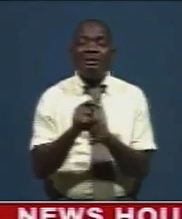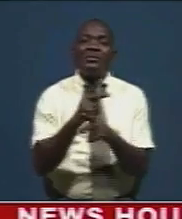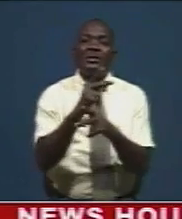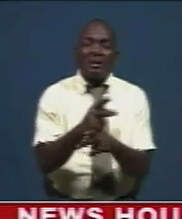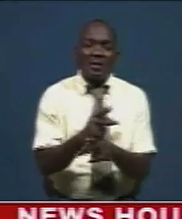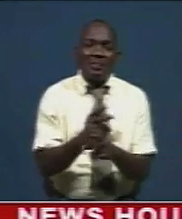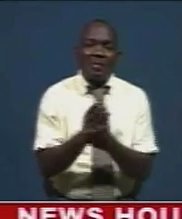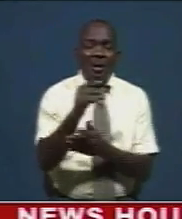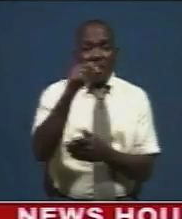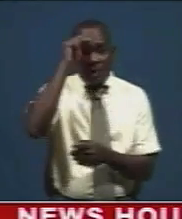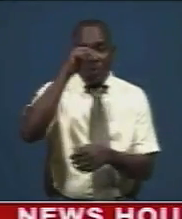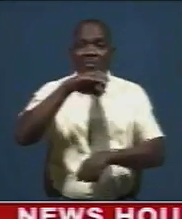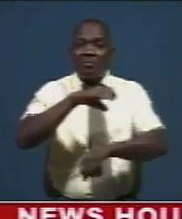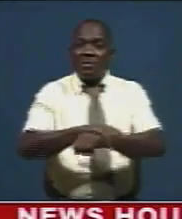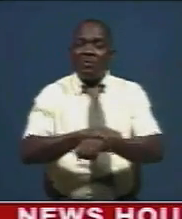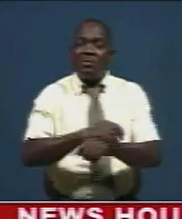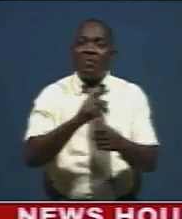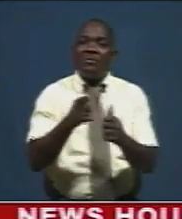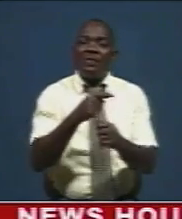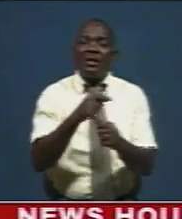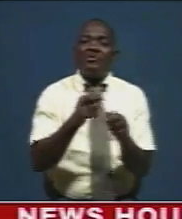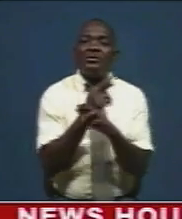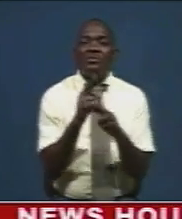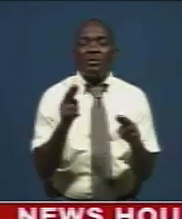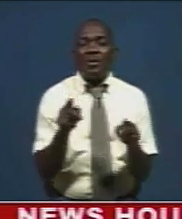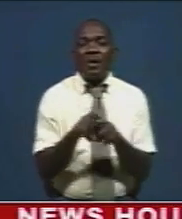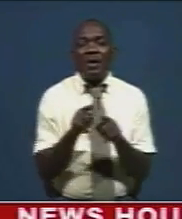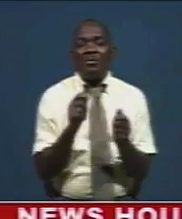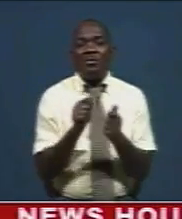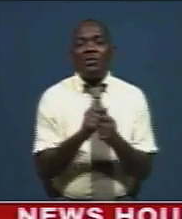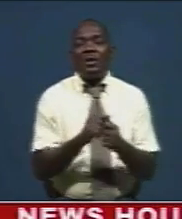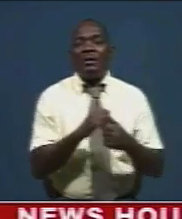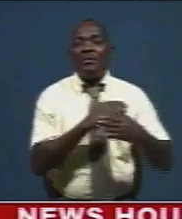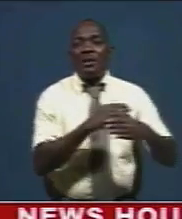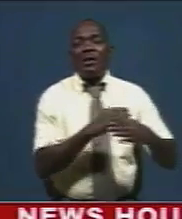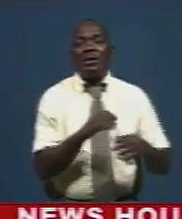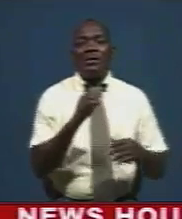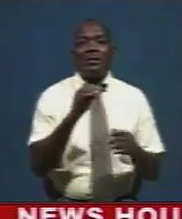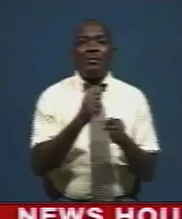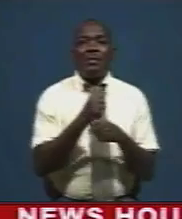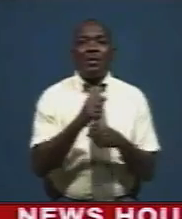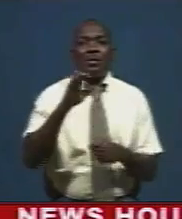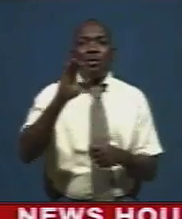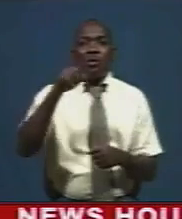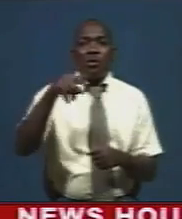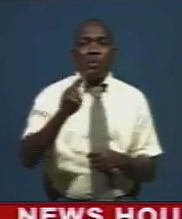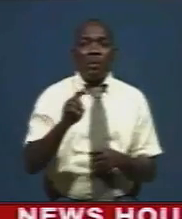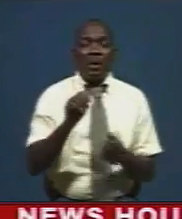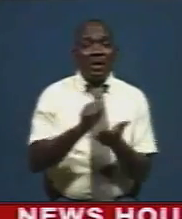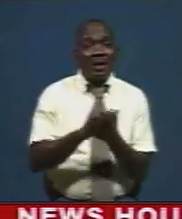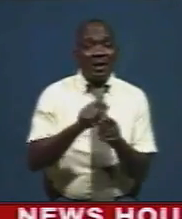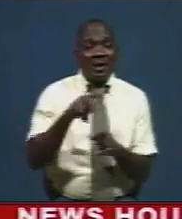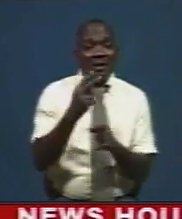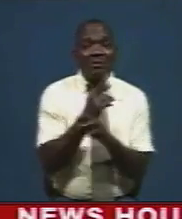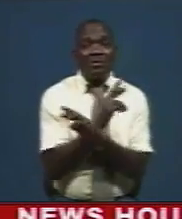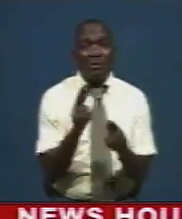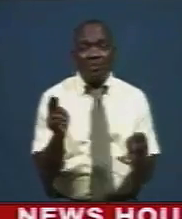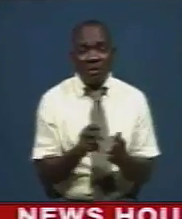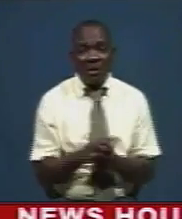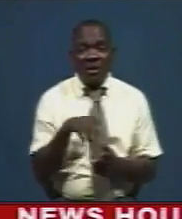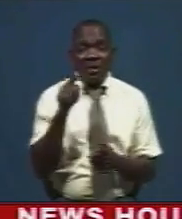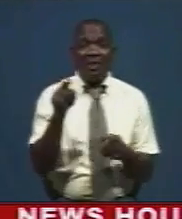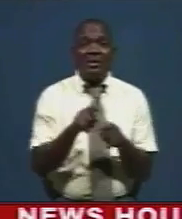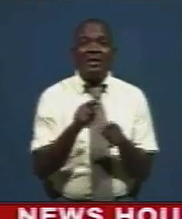by Nkrumah during the First Republic under the Preventive Detention Act. During the Second Republic, he